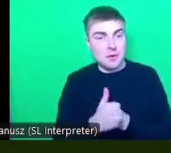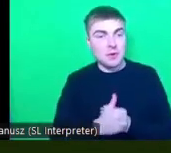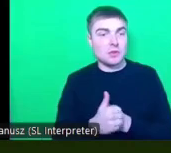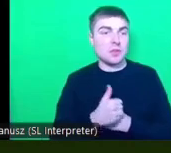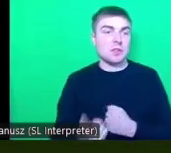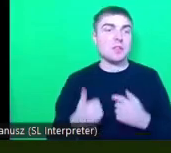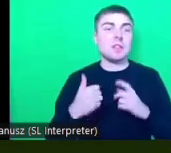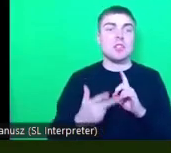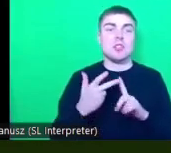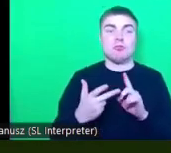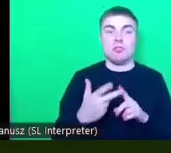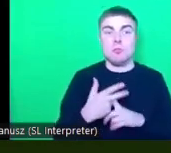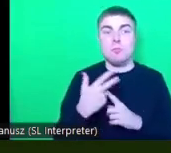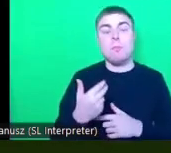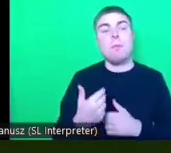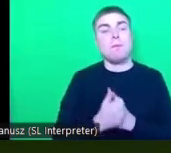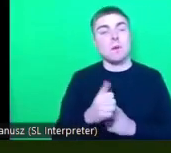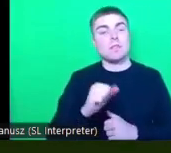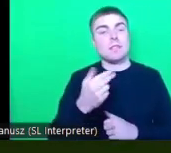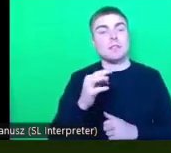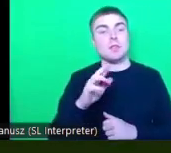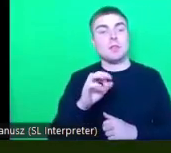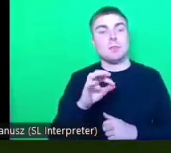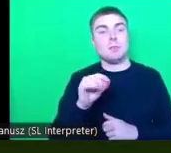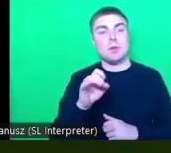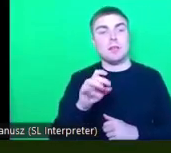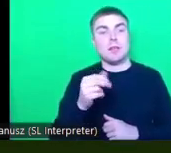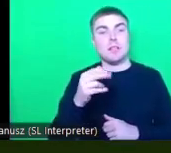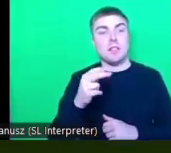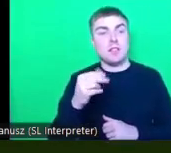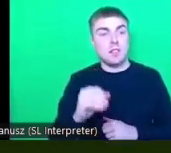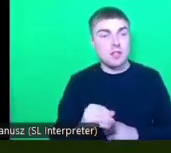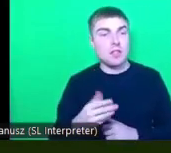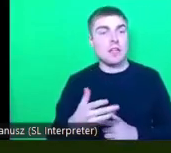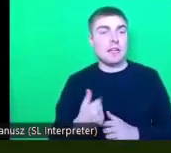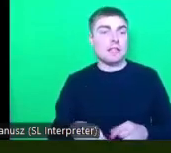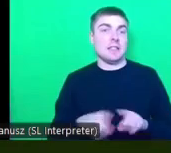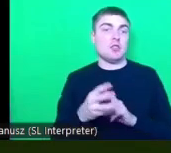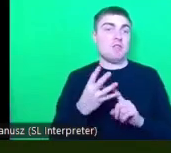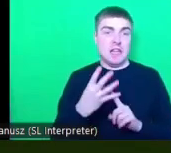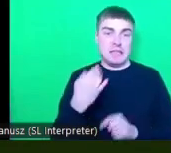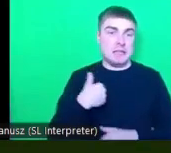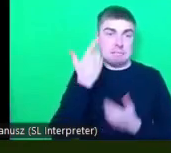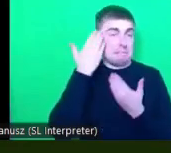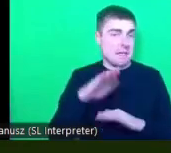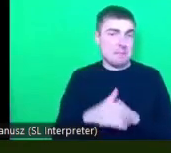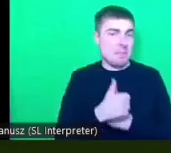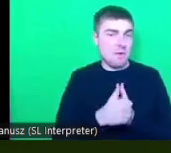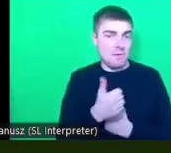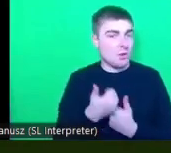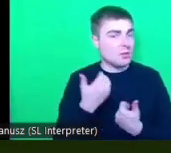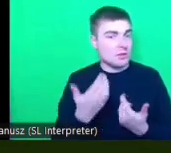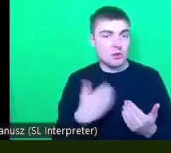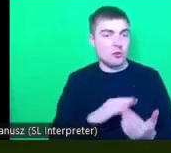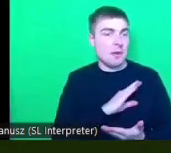Anthropogenic origin, that is prey that have been killed through vehicle accidents or remains after a hunter harvest that